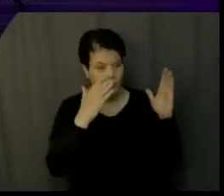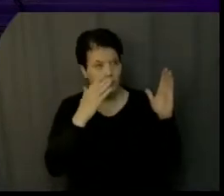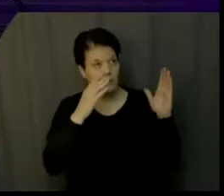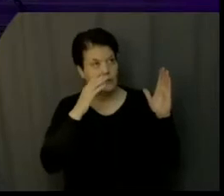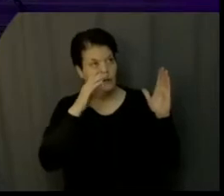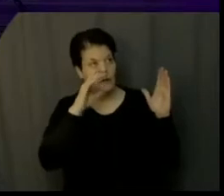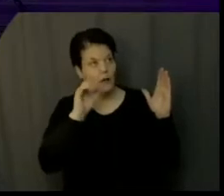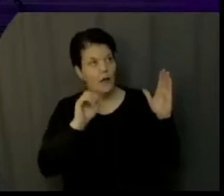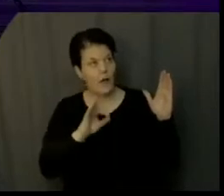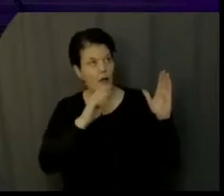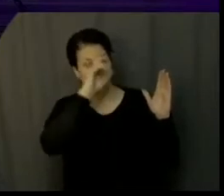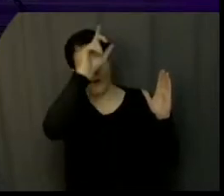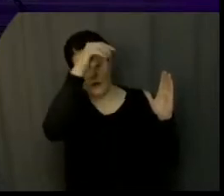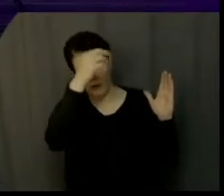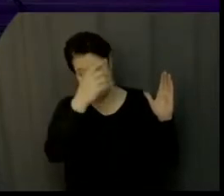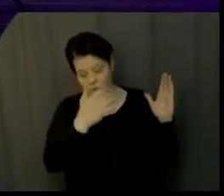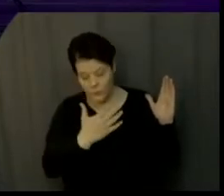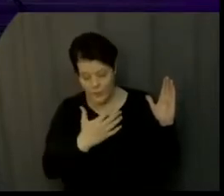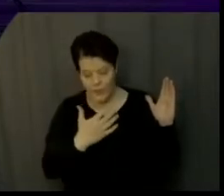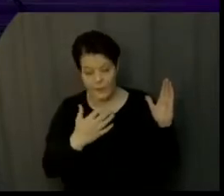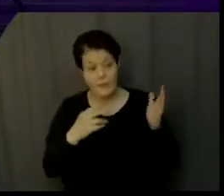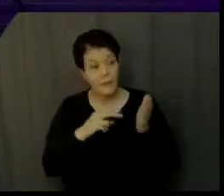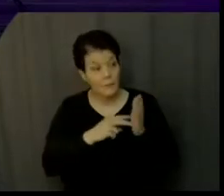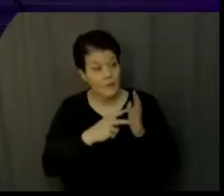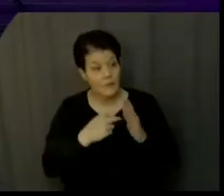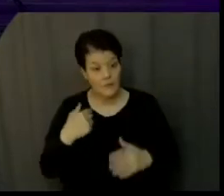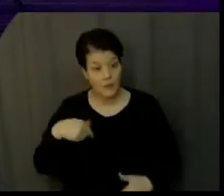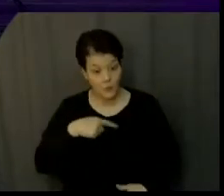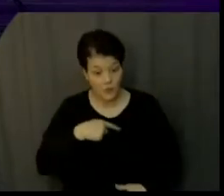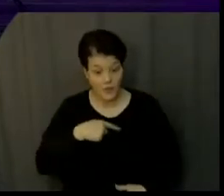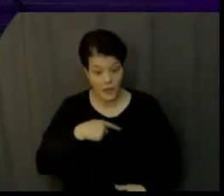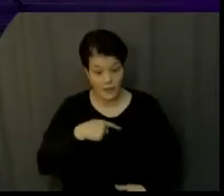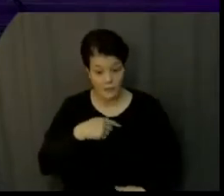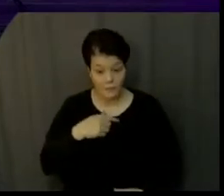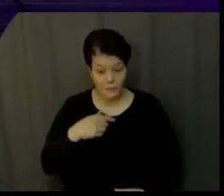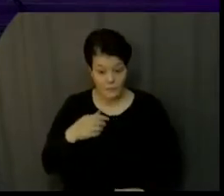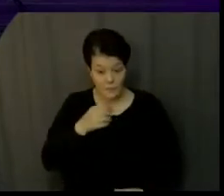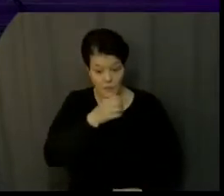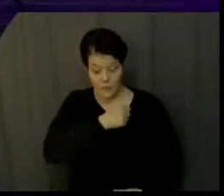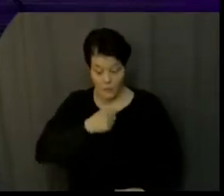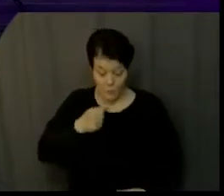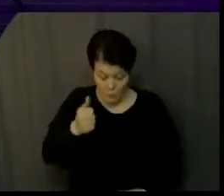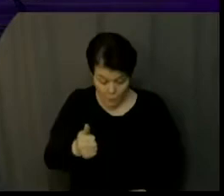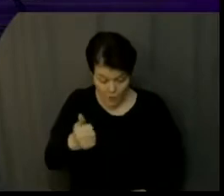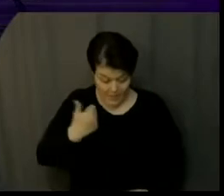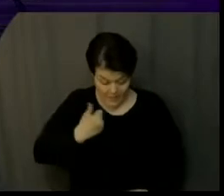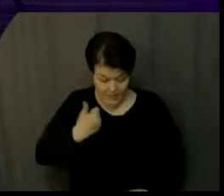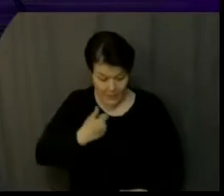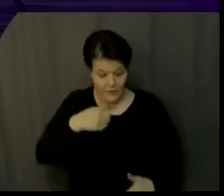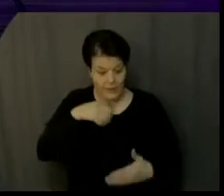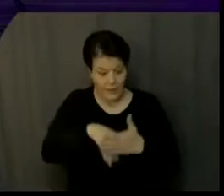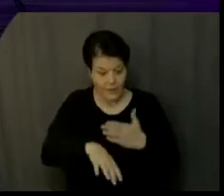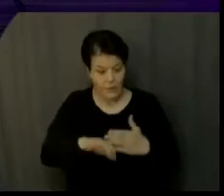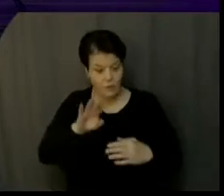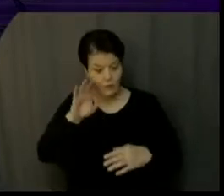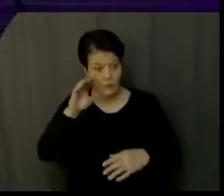into a position of or a posture of to receive the grace of God. That we don't earn it, we don't deserve it.